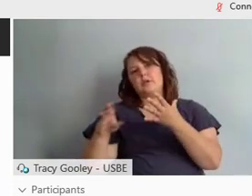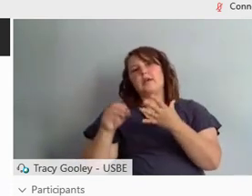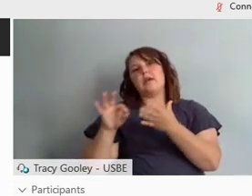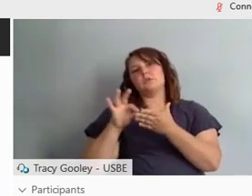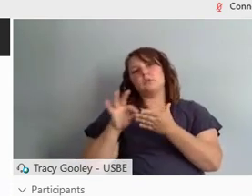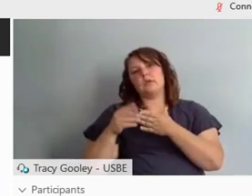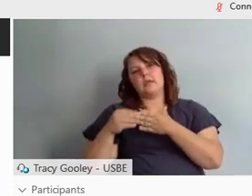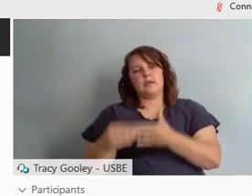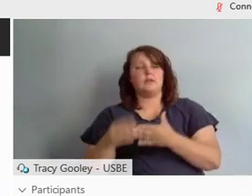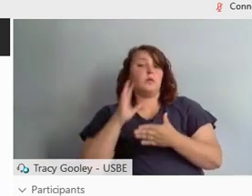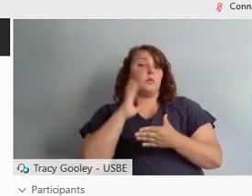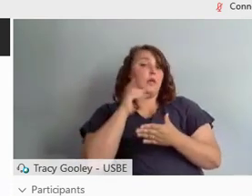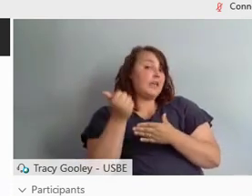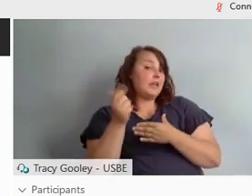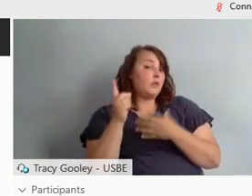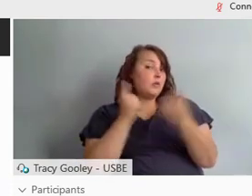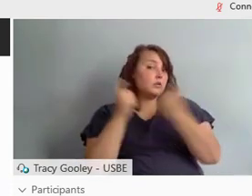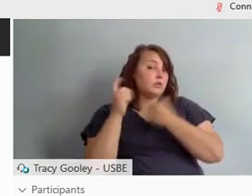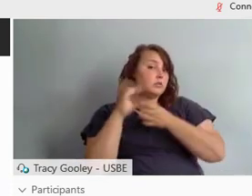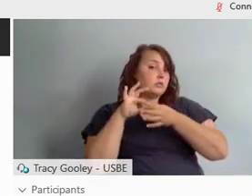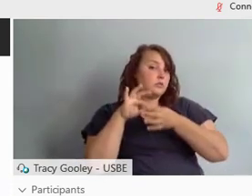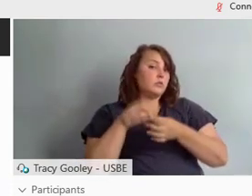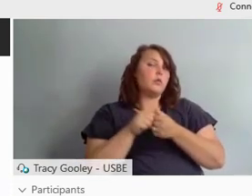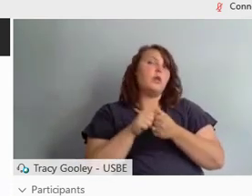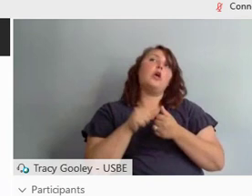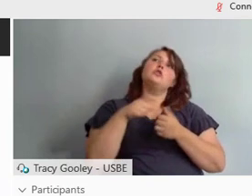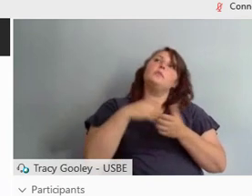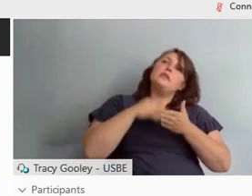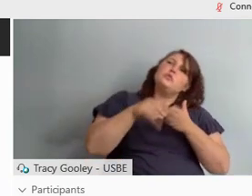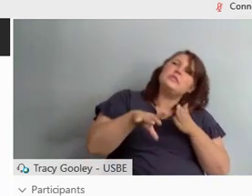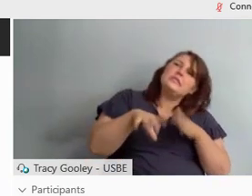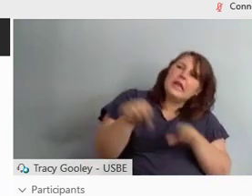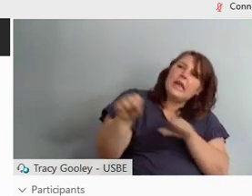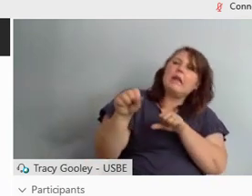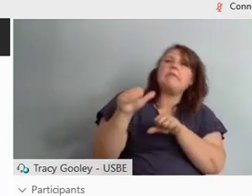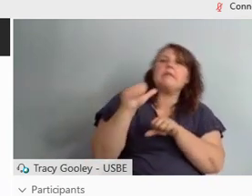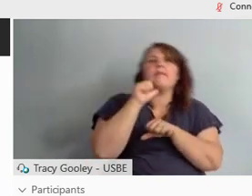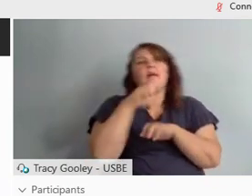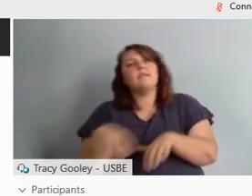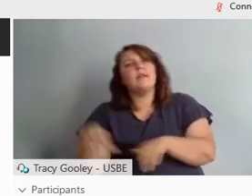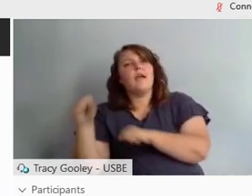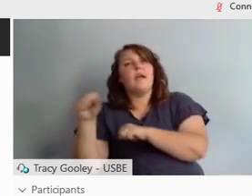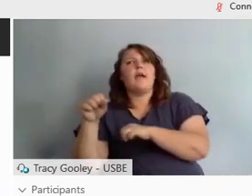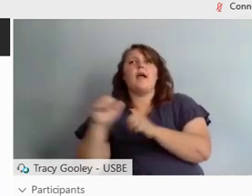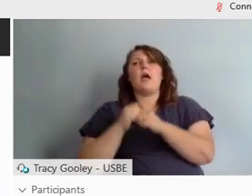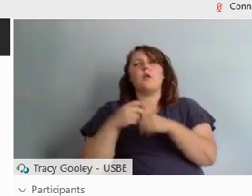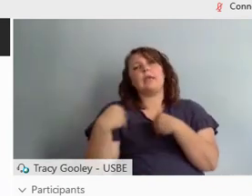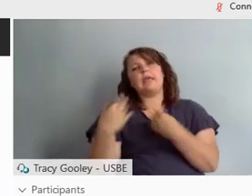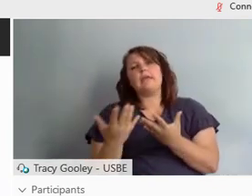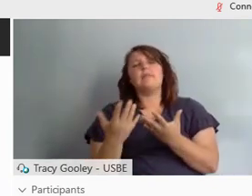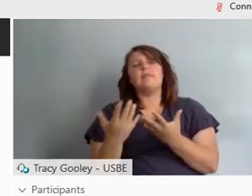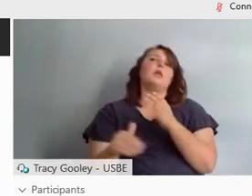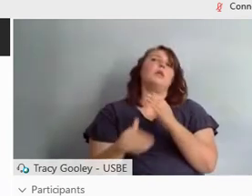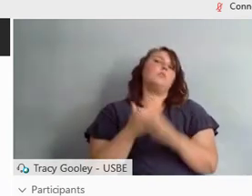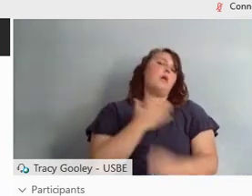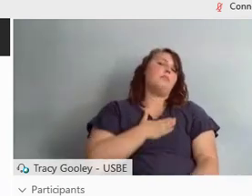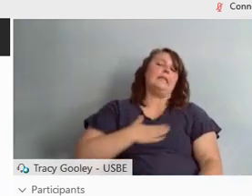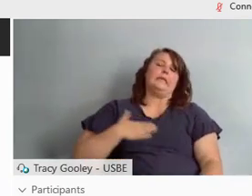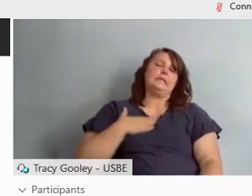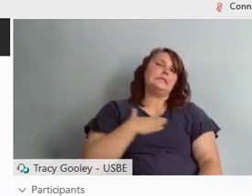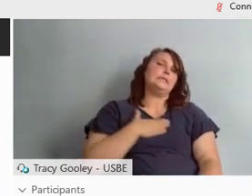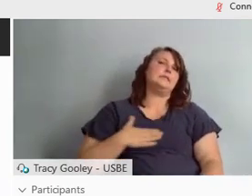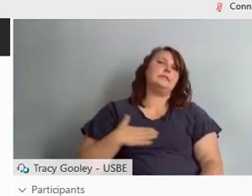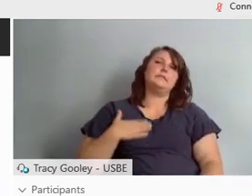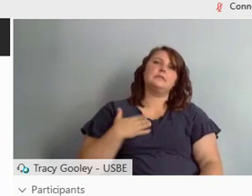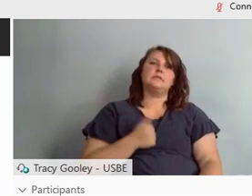Okay, and if you have any questions around, should my students take this, not take this, how do I administer, please feel free to shoot me an email.